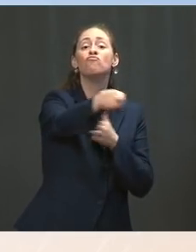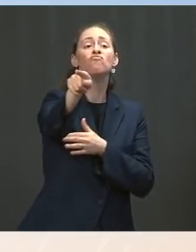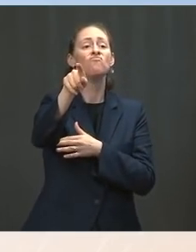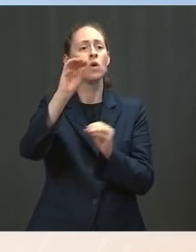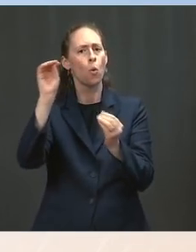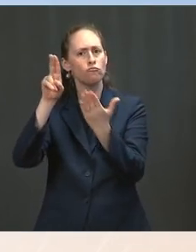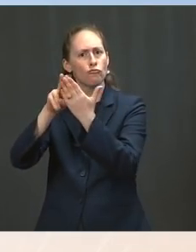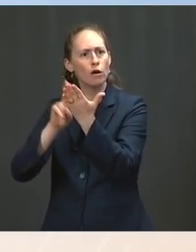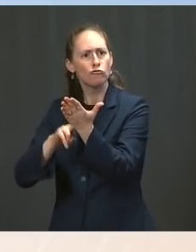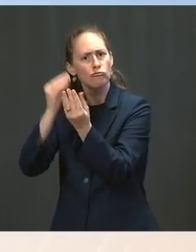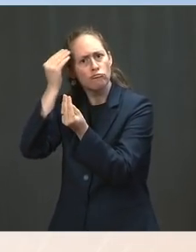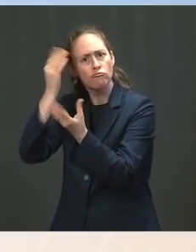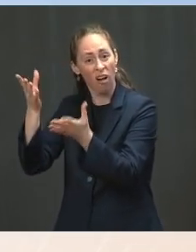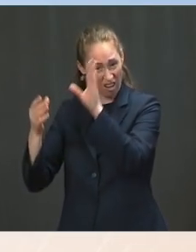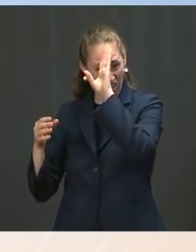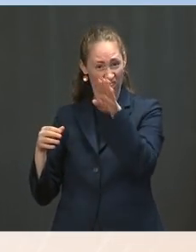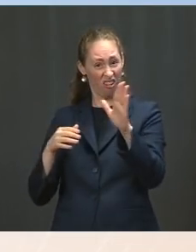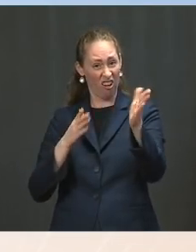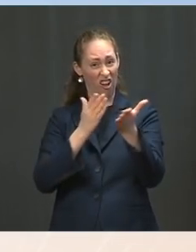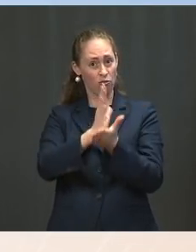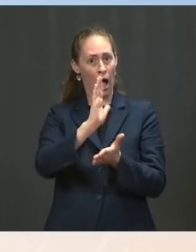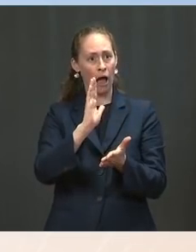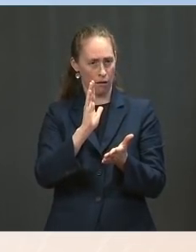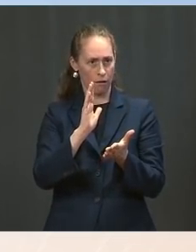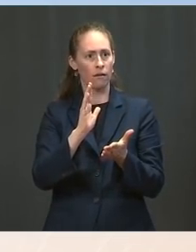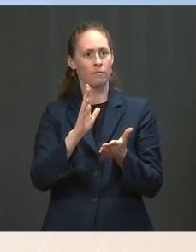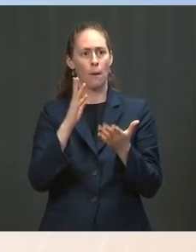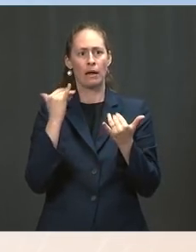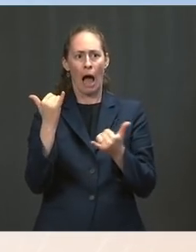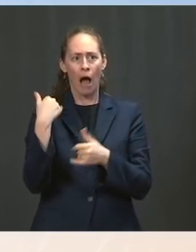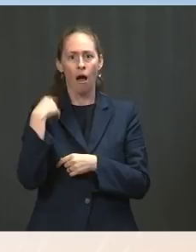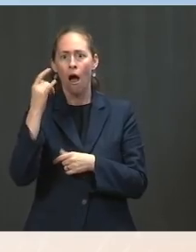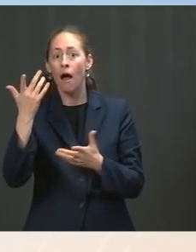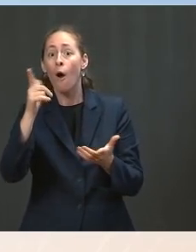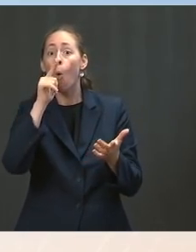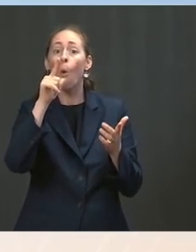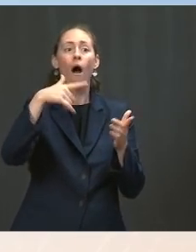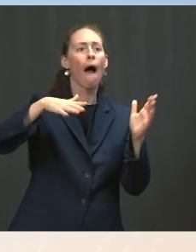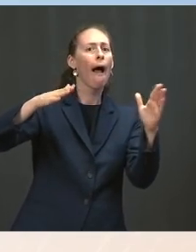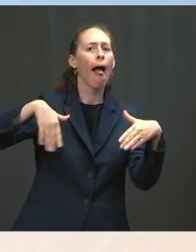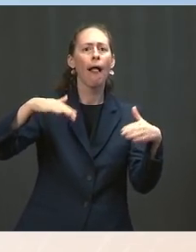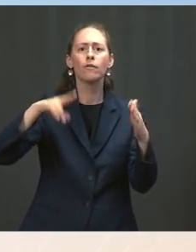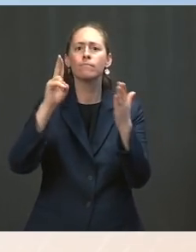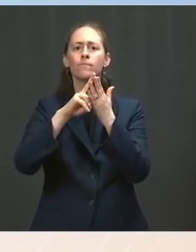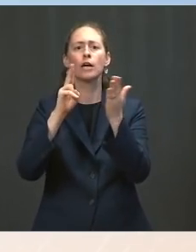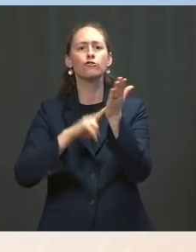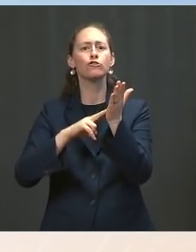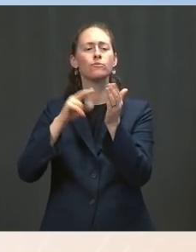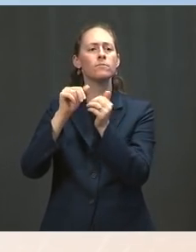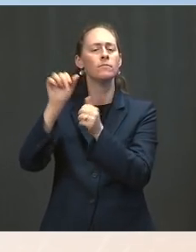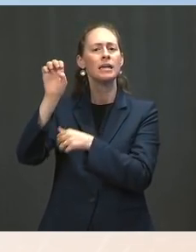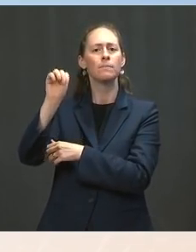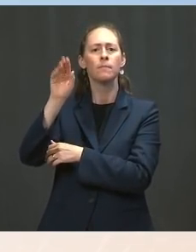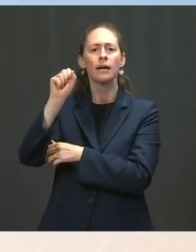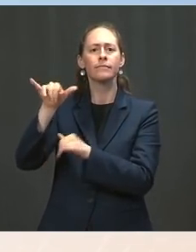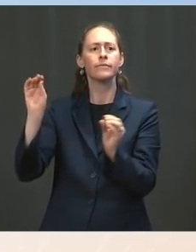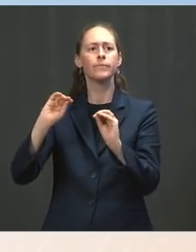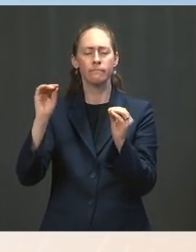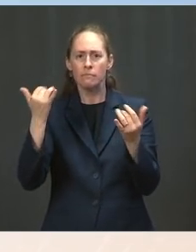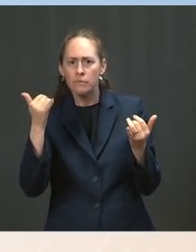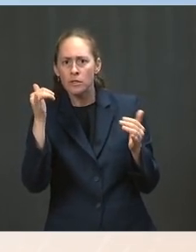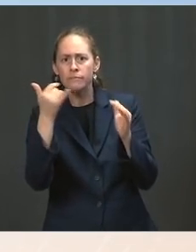which we are now doing hour by hour. In the days remaining, we believe we have the wherewithal to get out the